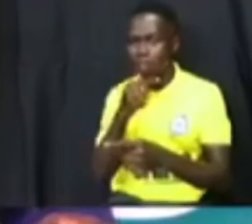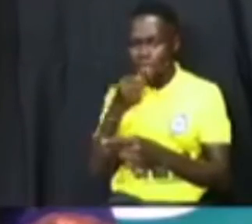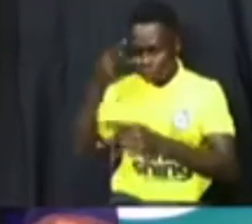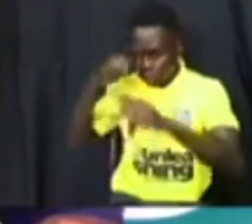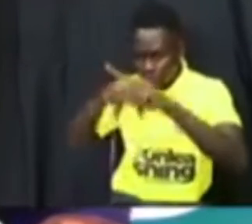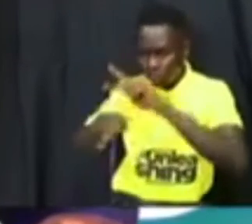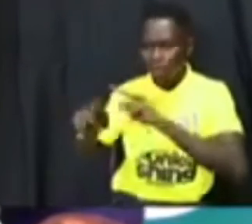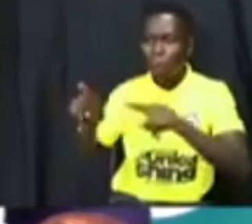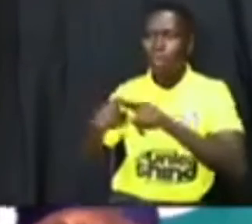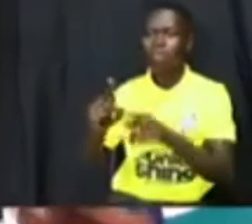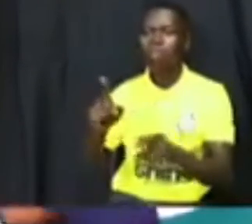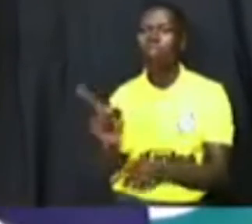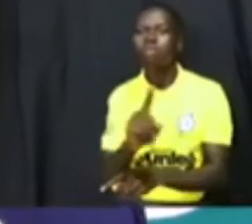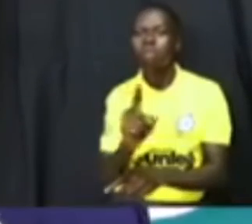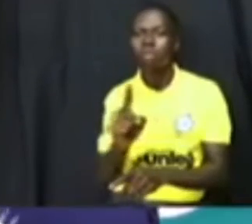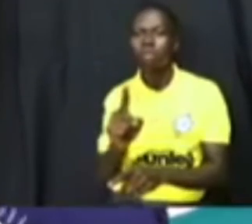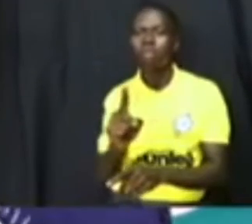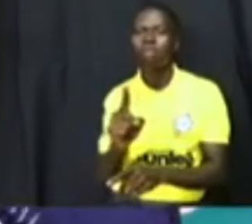genuine ones?